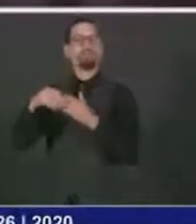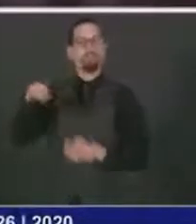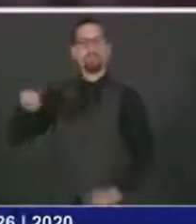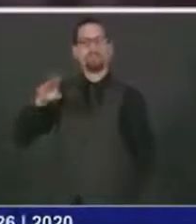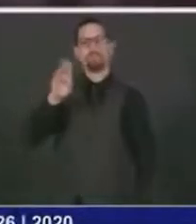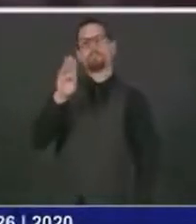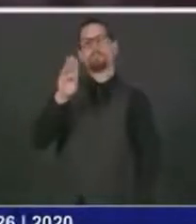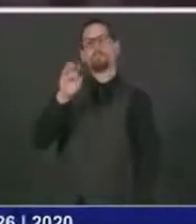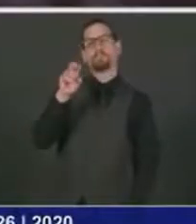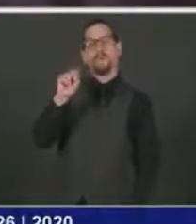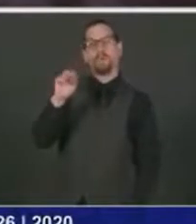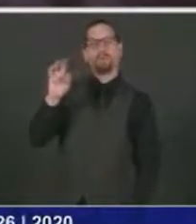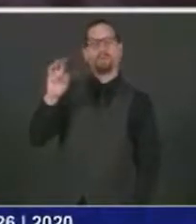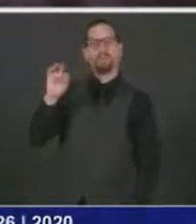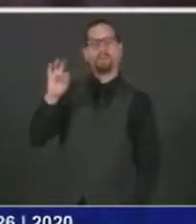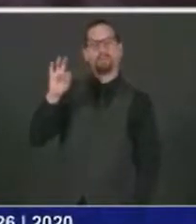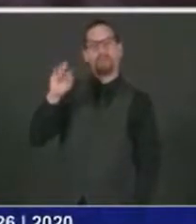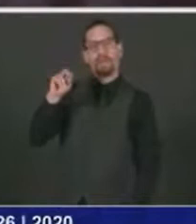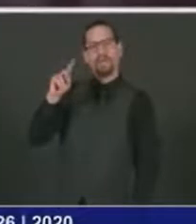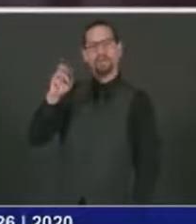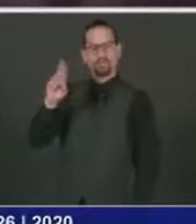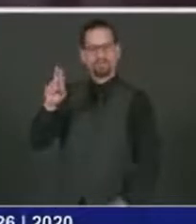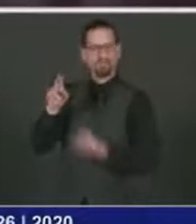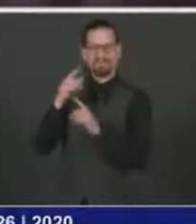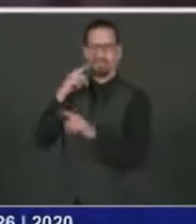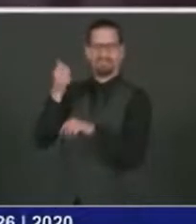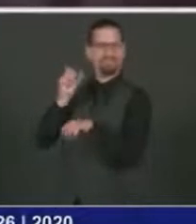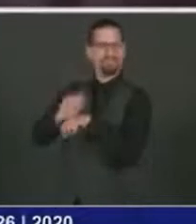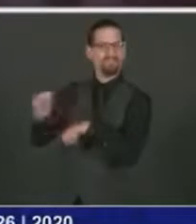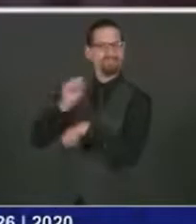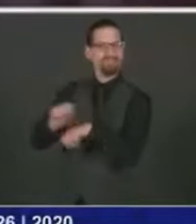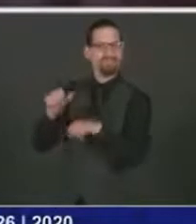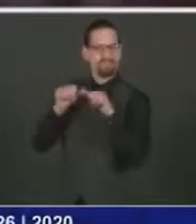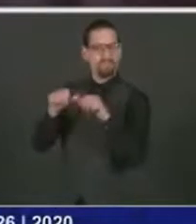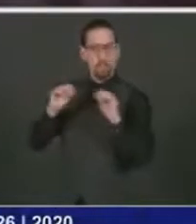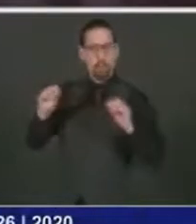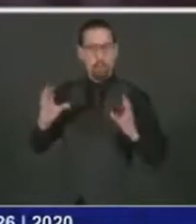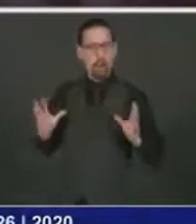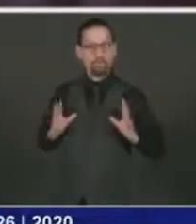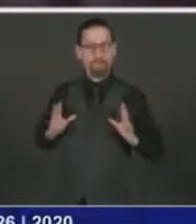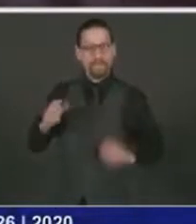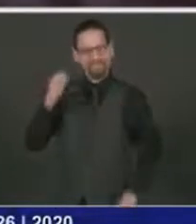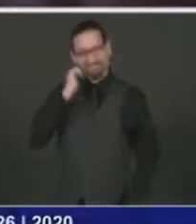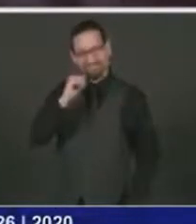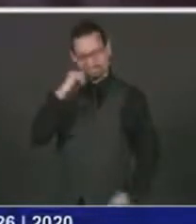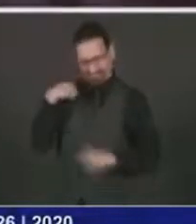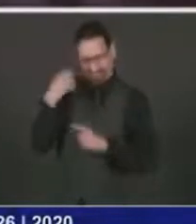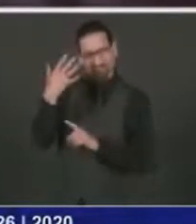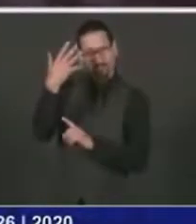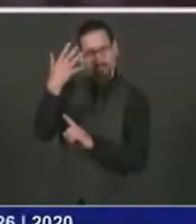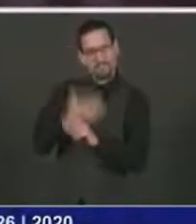He's amazing. And Marie Gannam, our energetic and brilliant health insurance commissioner.